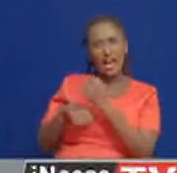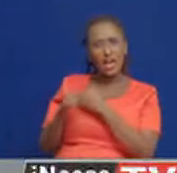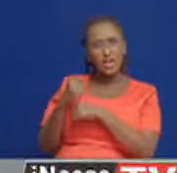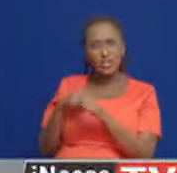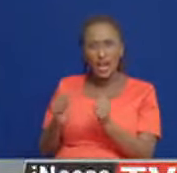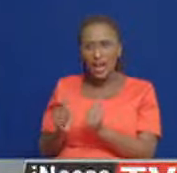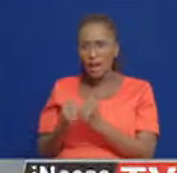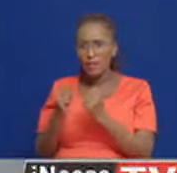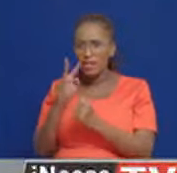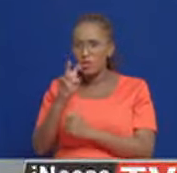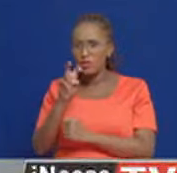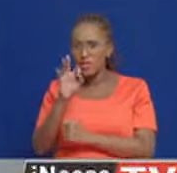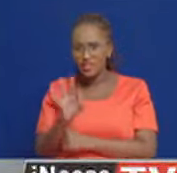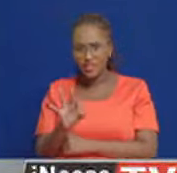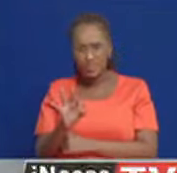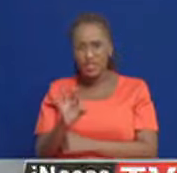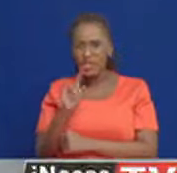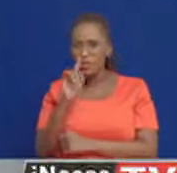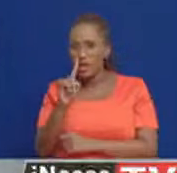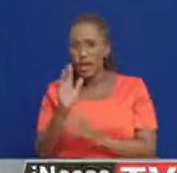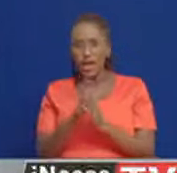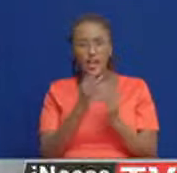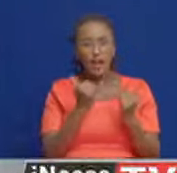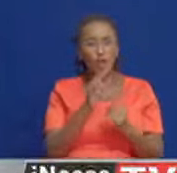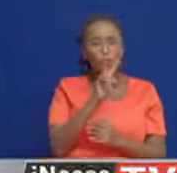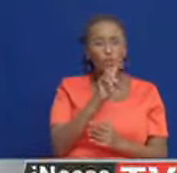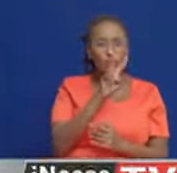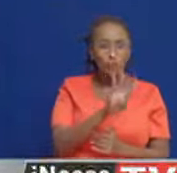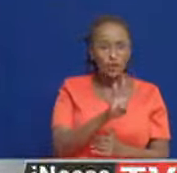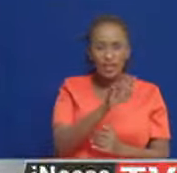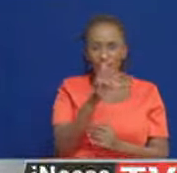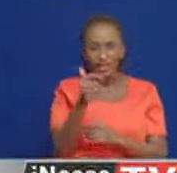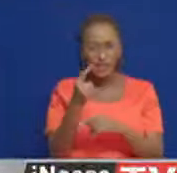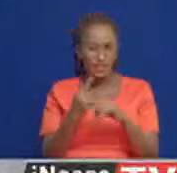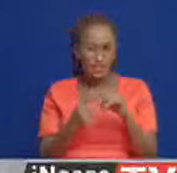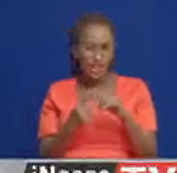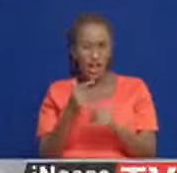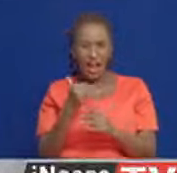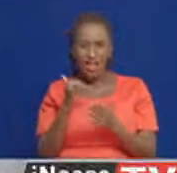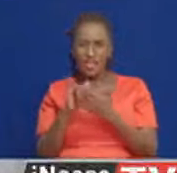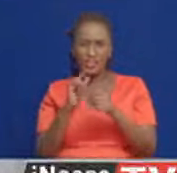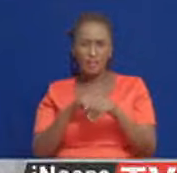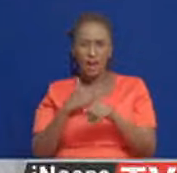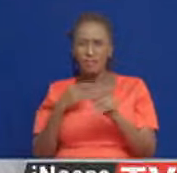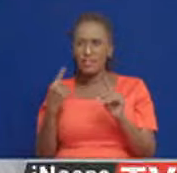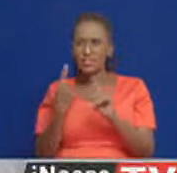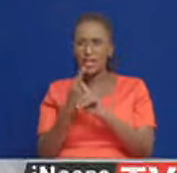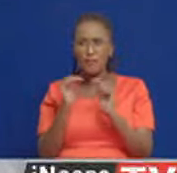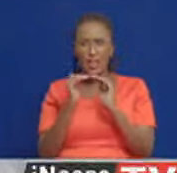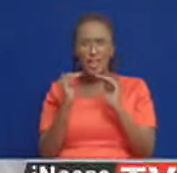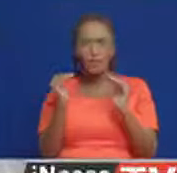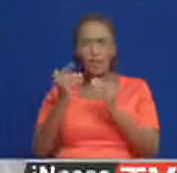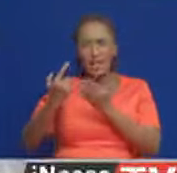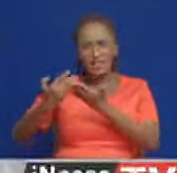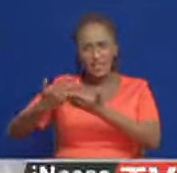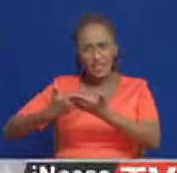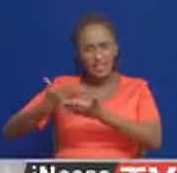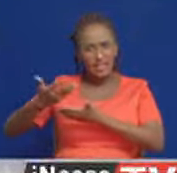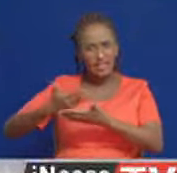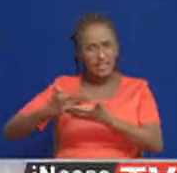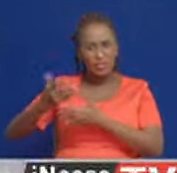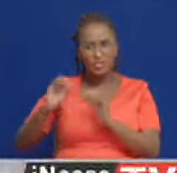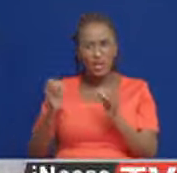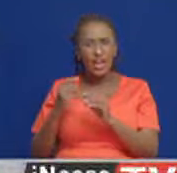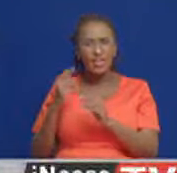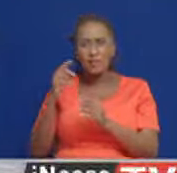think 2023 was one, and then now 2024. We didn't have this level of engagement before. Is it that we don't want to